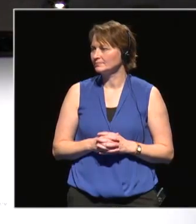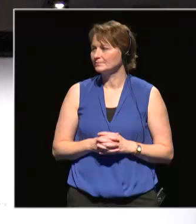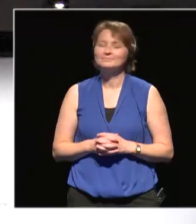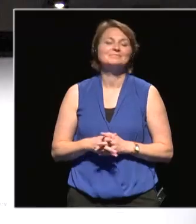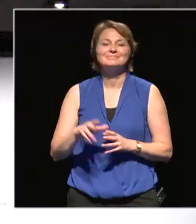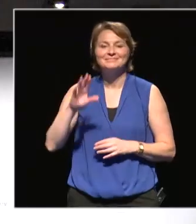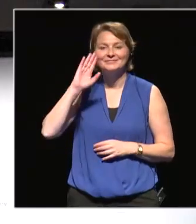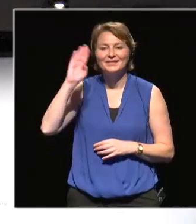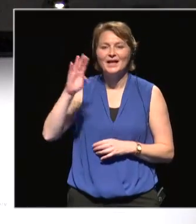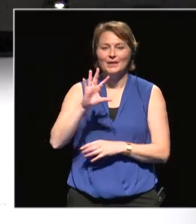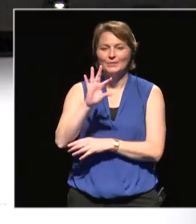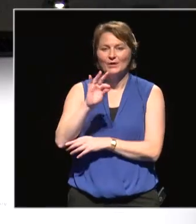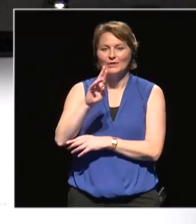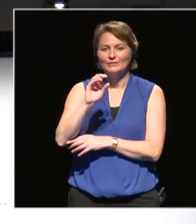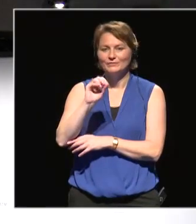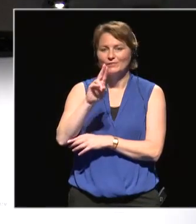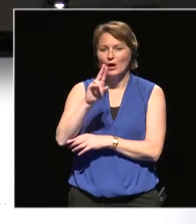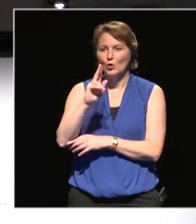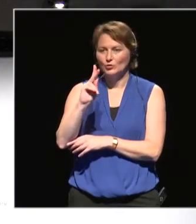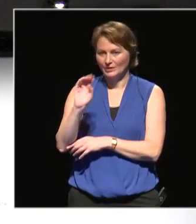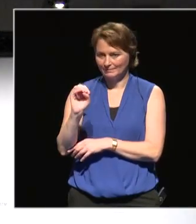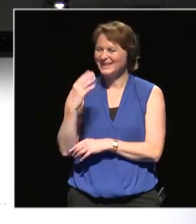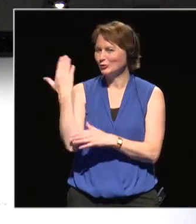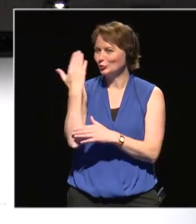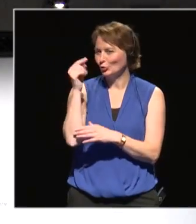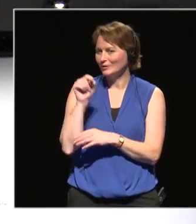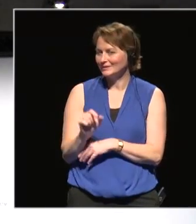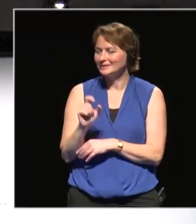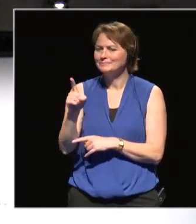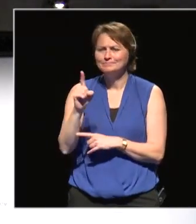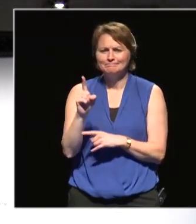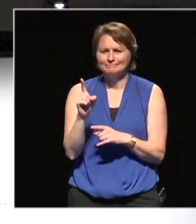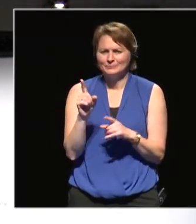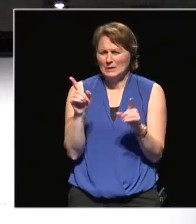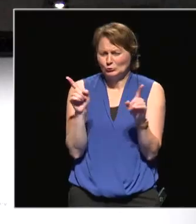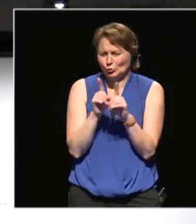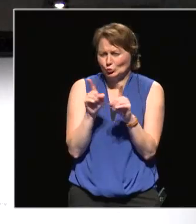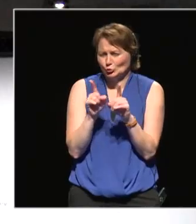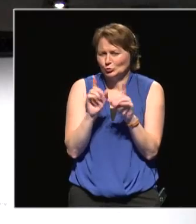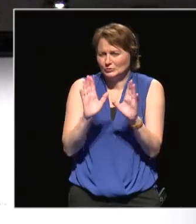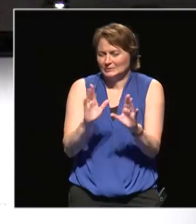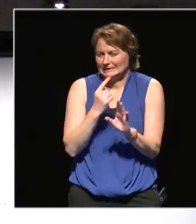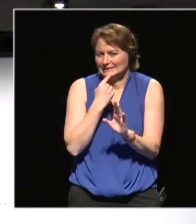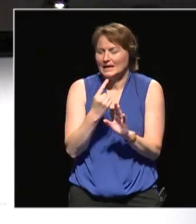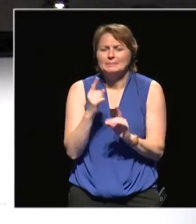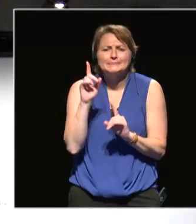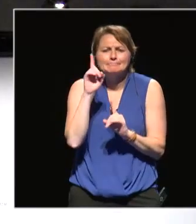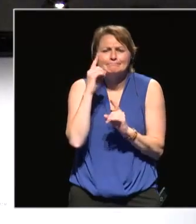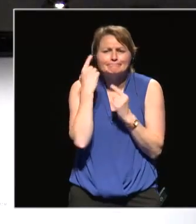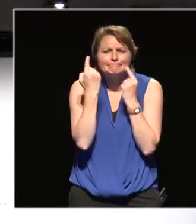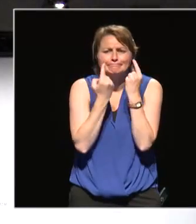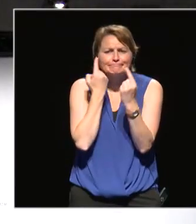Hi, I'm Frauke. I'm a student, and I was wondering, I'm going to make it very, very, very short, because I was just wondering,